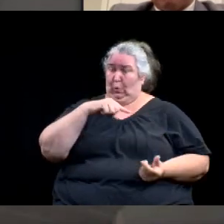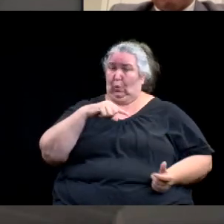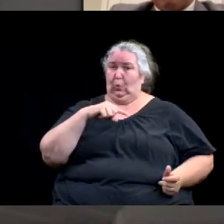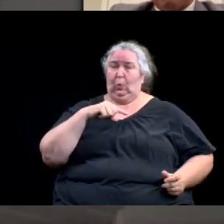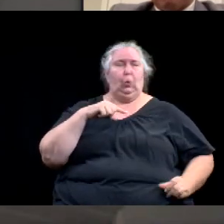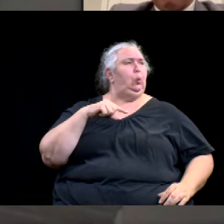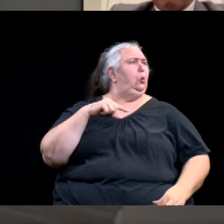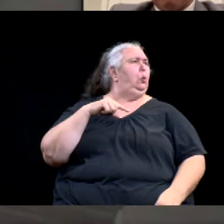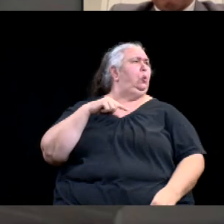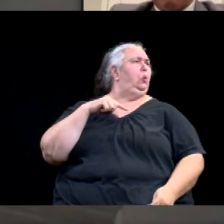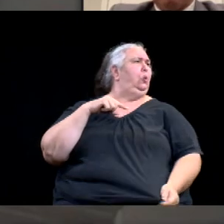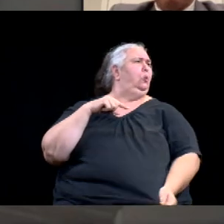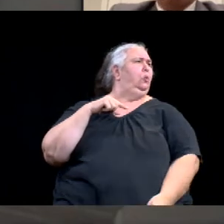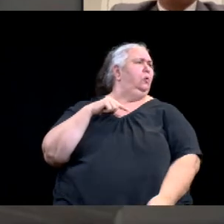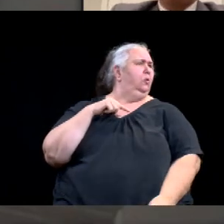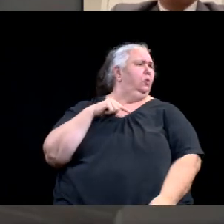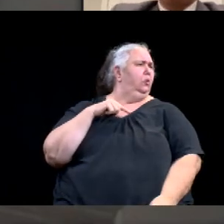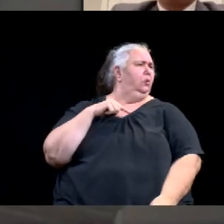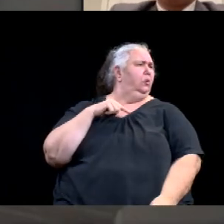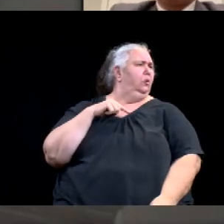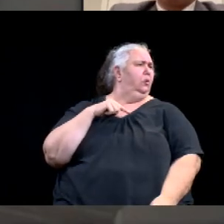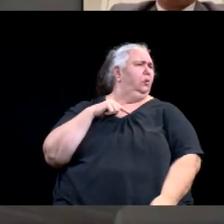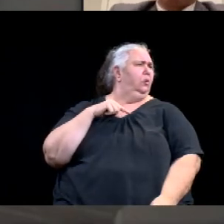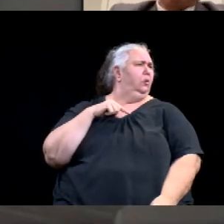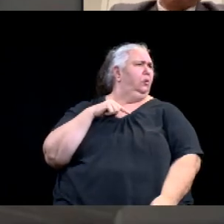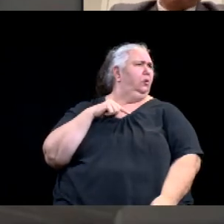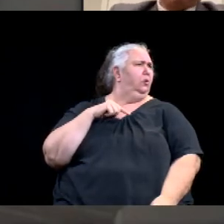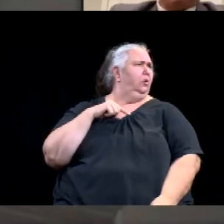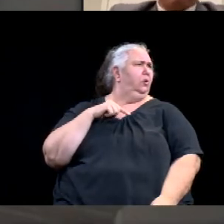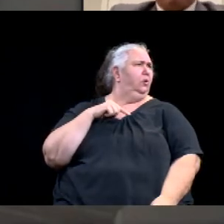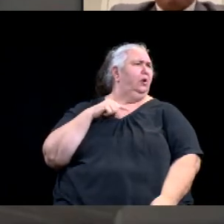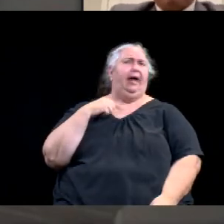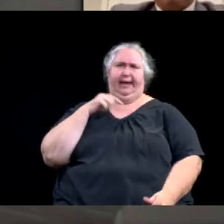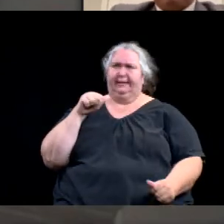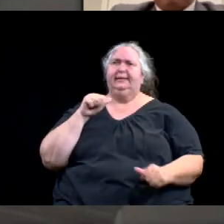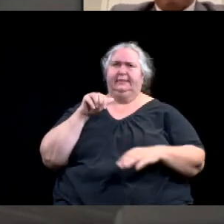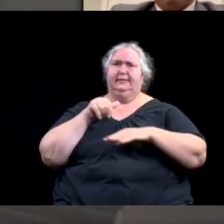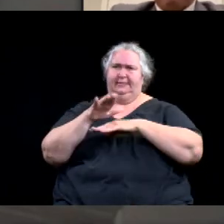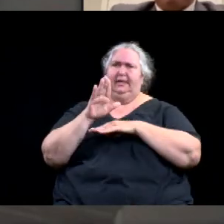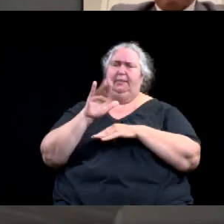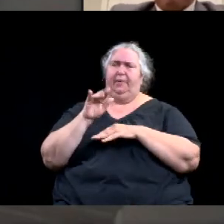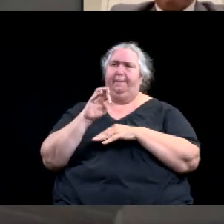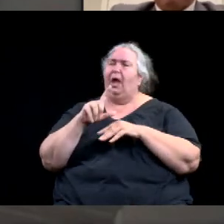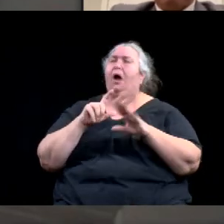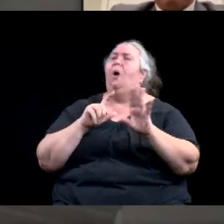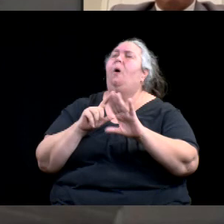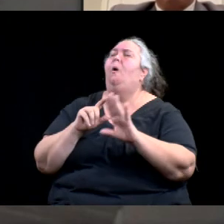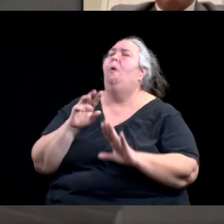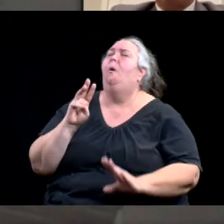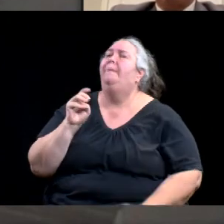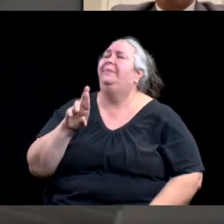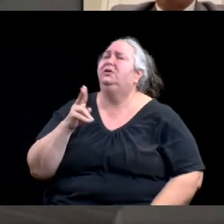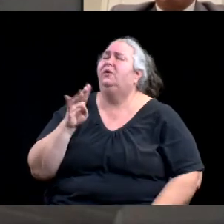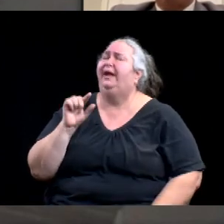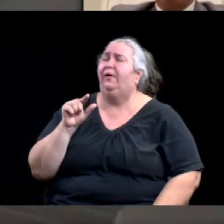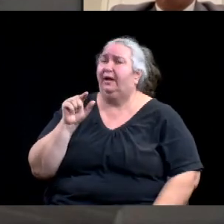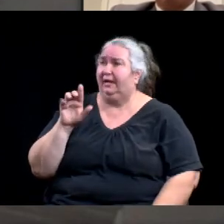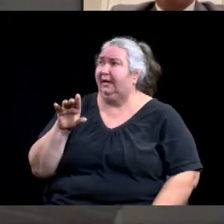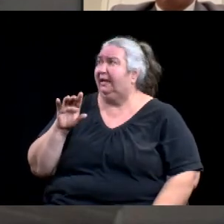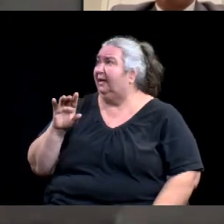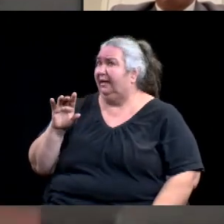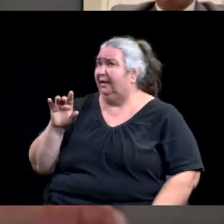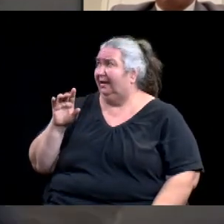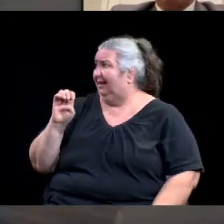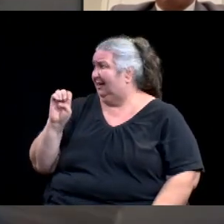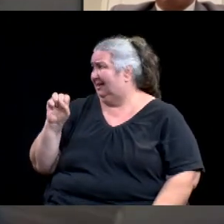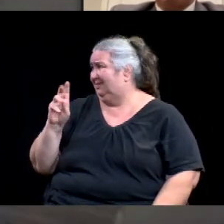Herring, and Esmeralda, if you could contact Mr. Herring after the meeting and let him know, since we're having technical difficulties, that